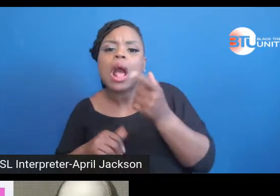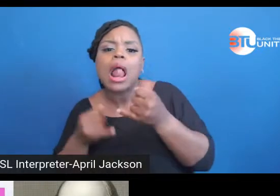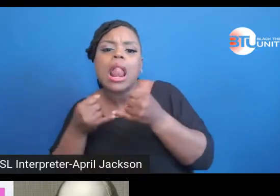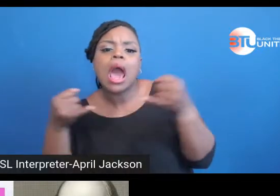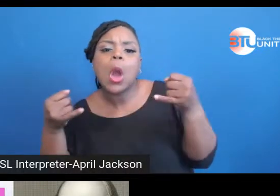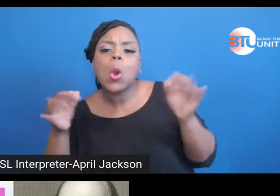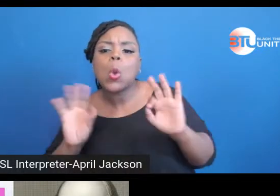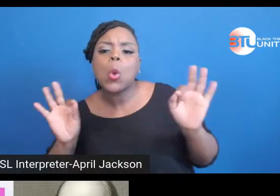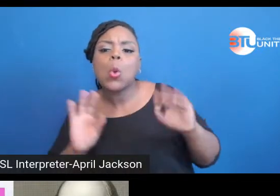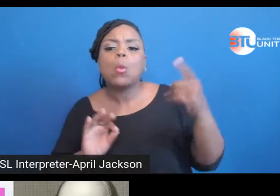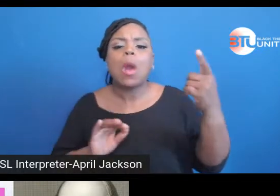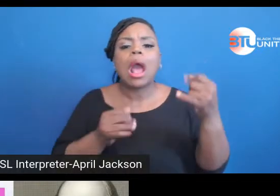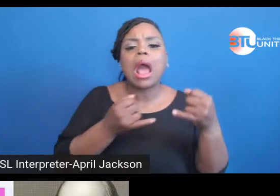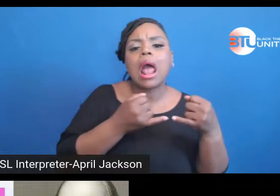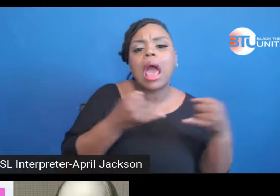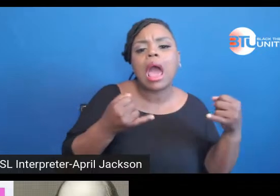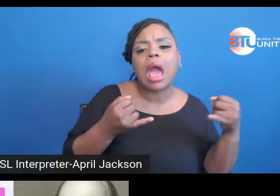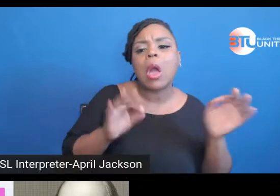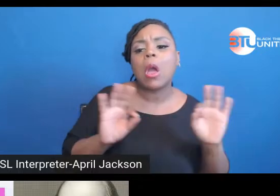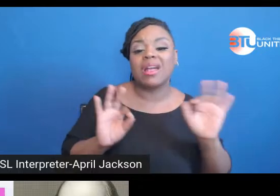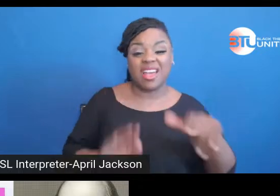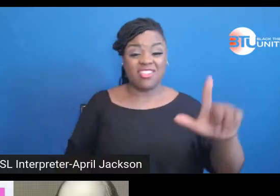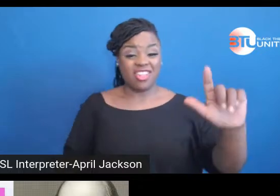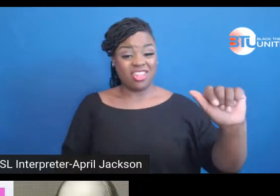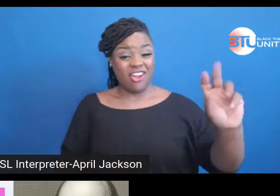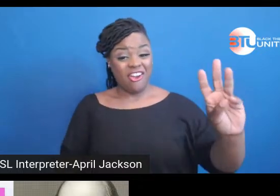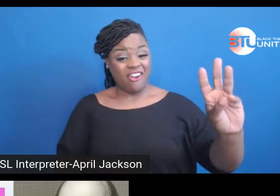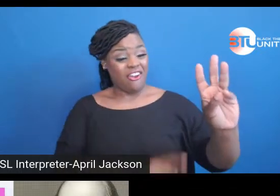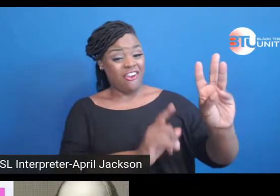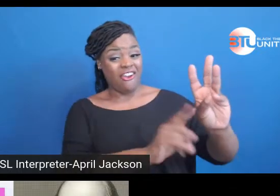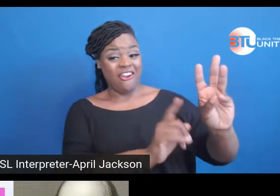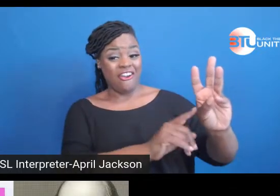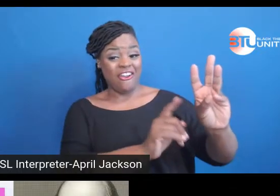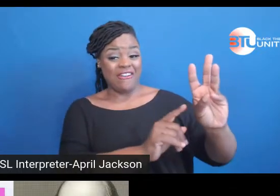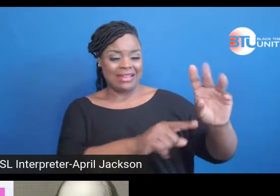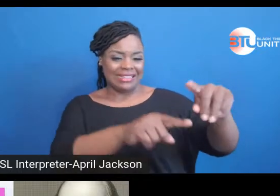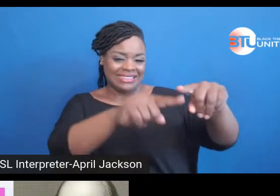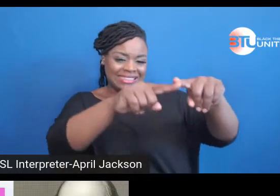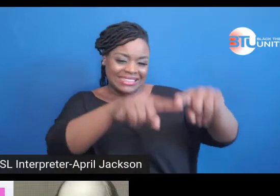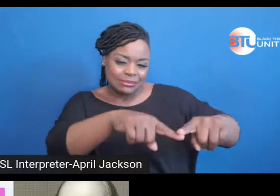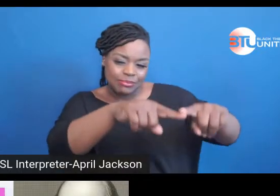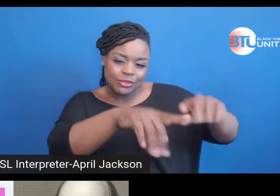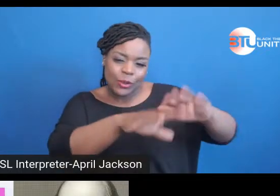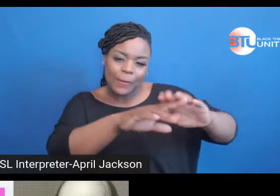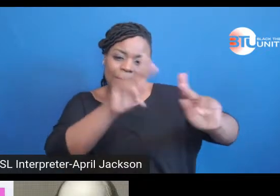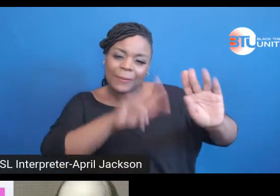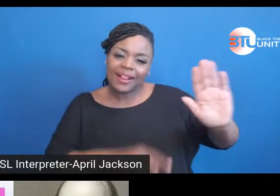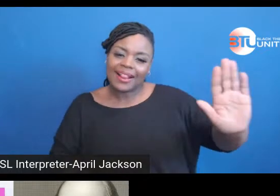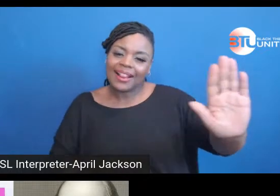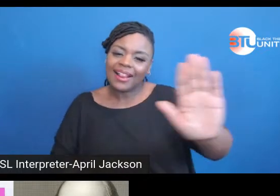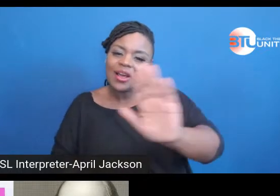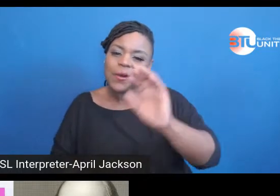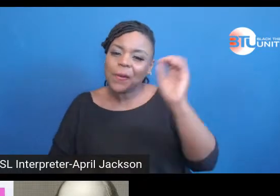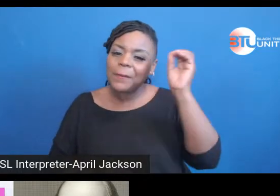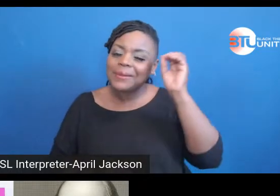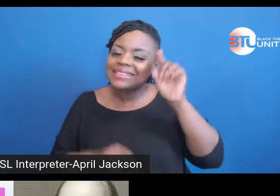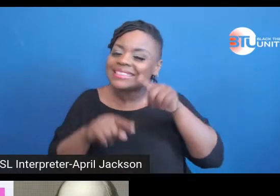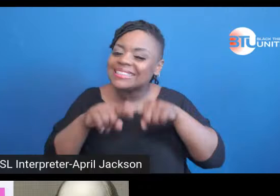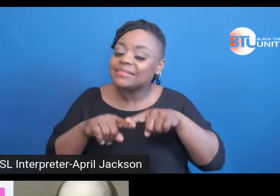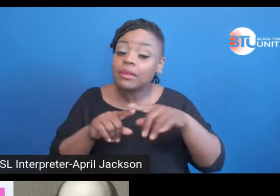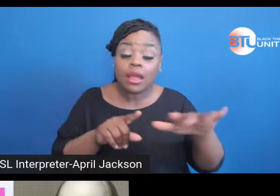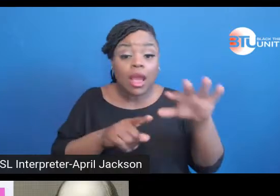are completely subjective, and what would work in one line of a song in one context will be a violation of